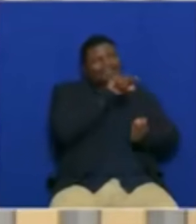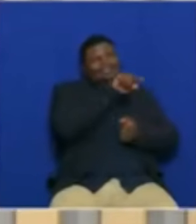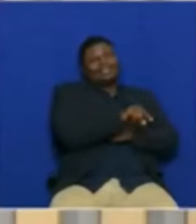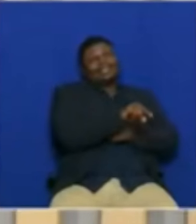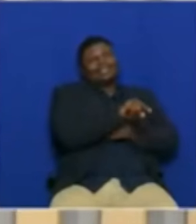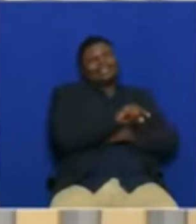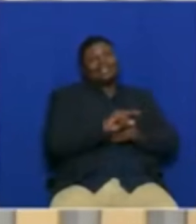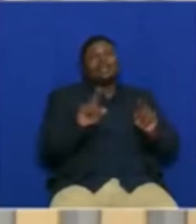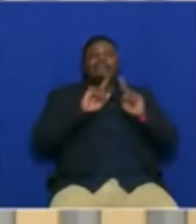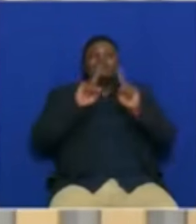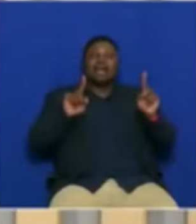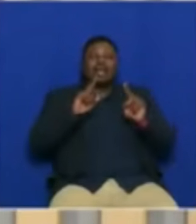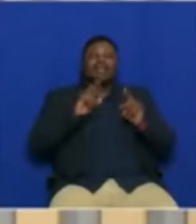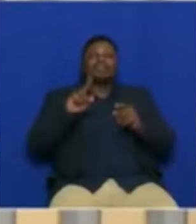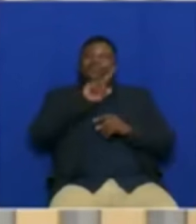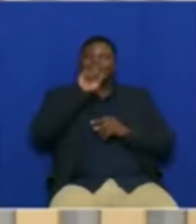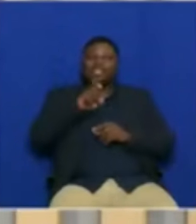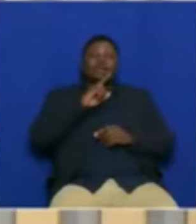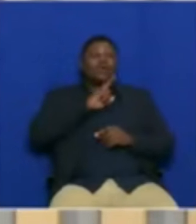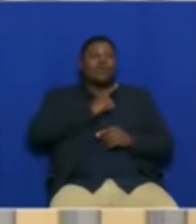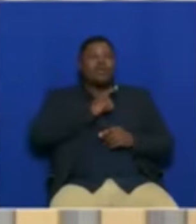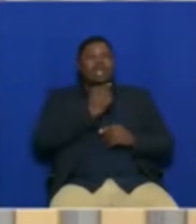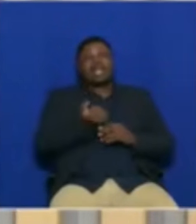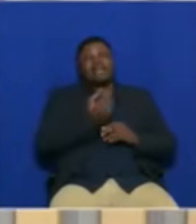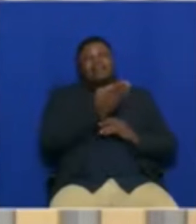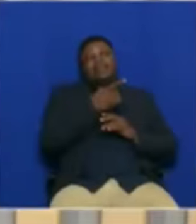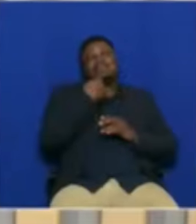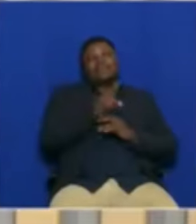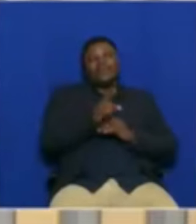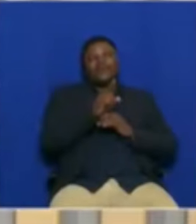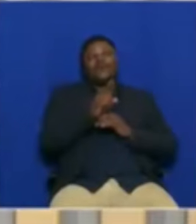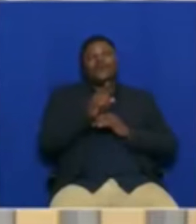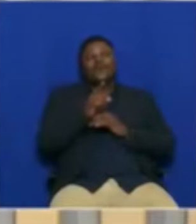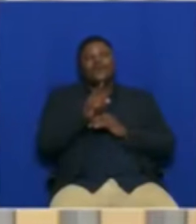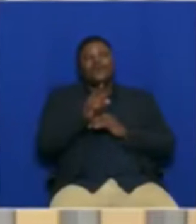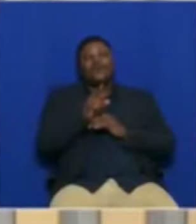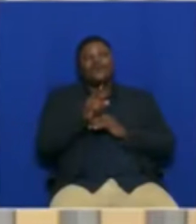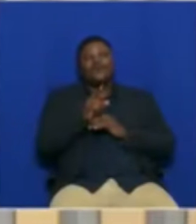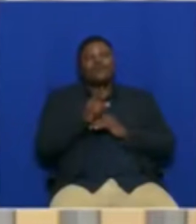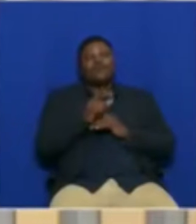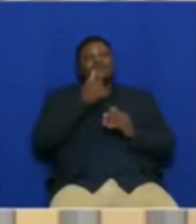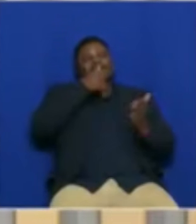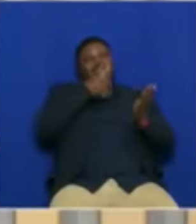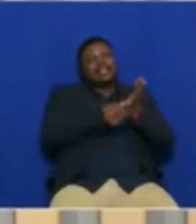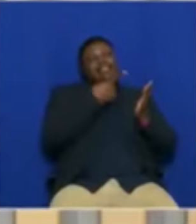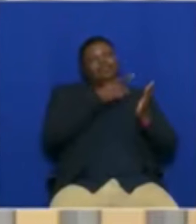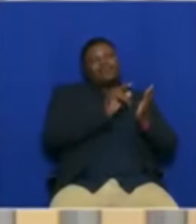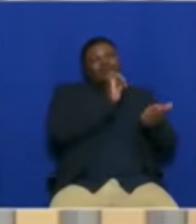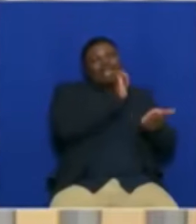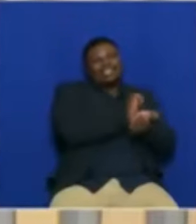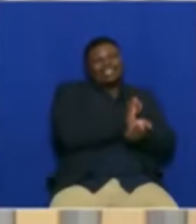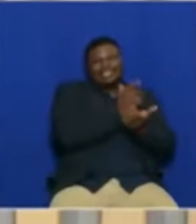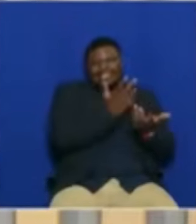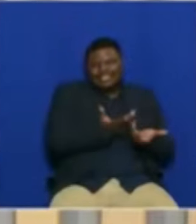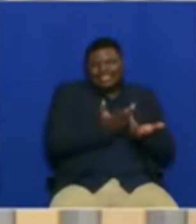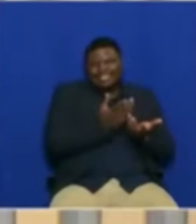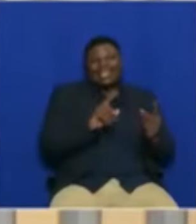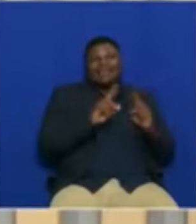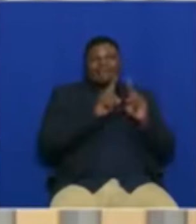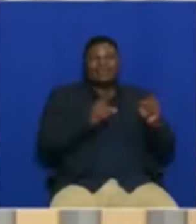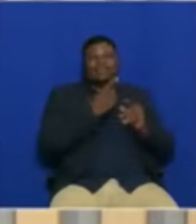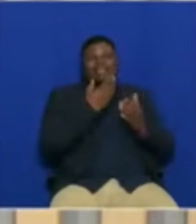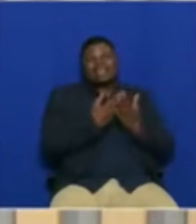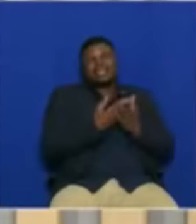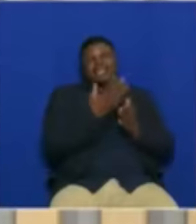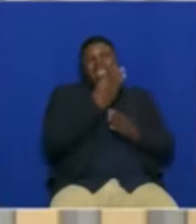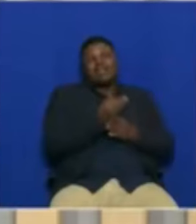then? The warrant is there. We have it in case there is something where the person doesn't report or the